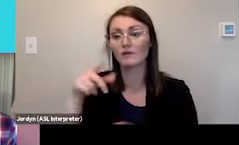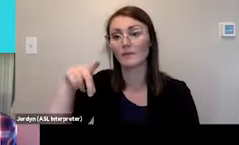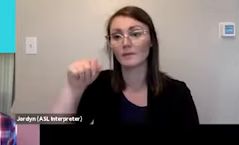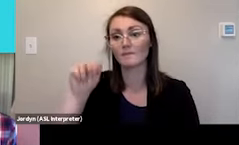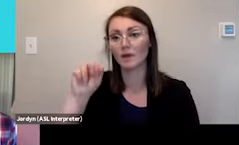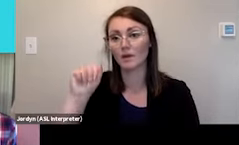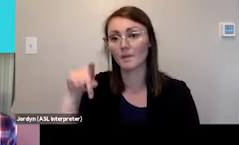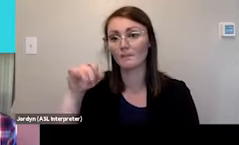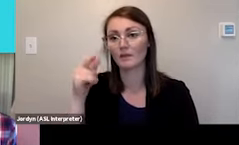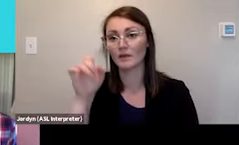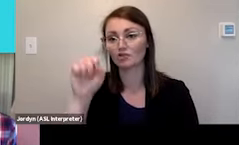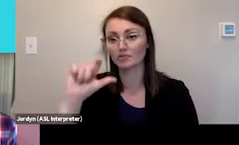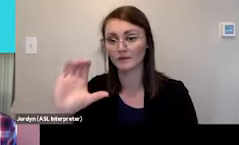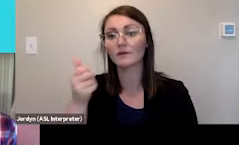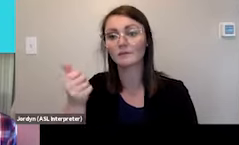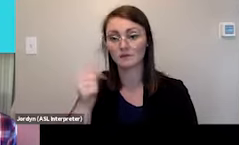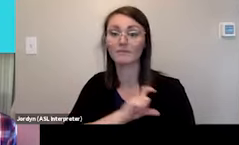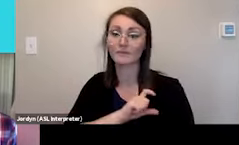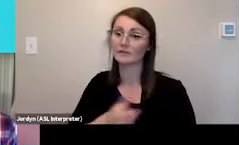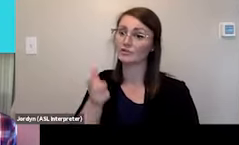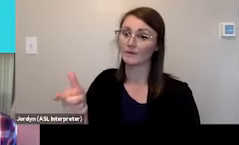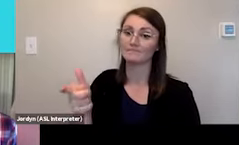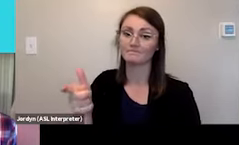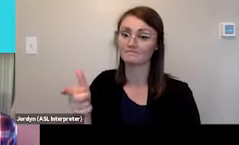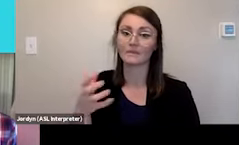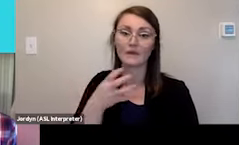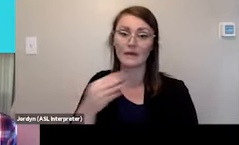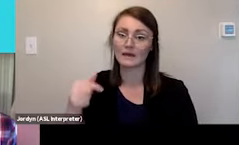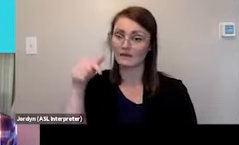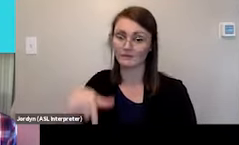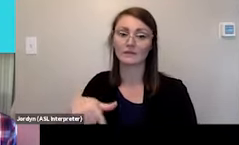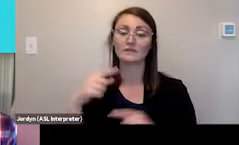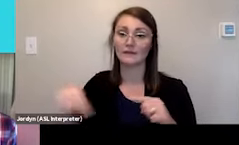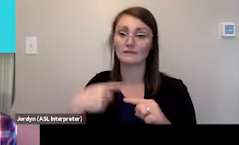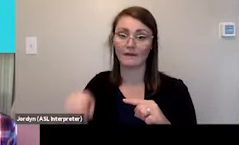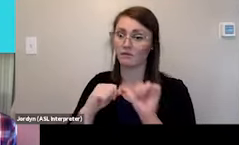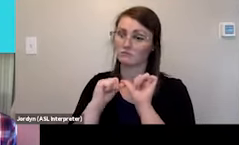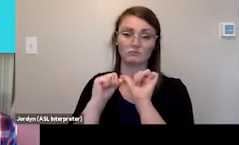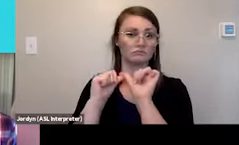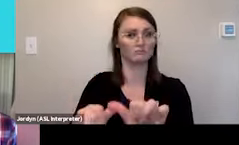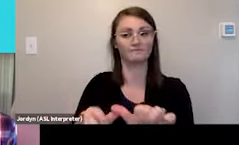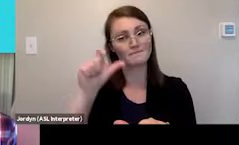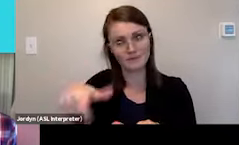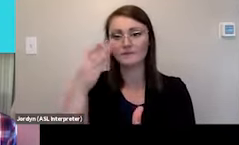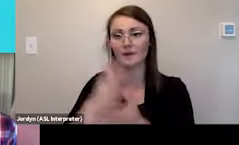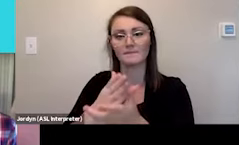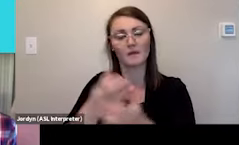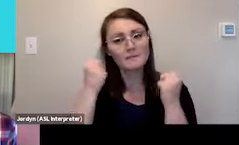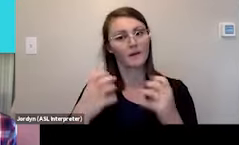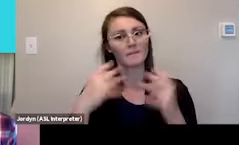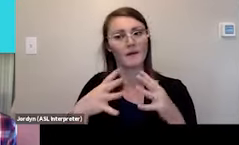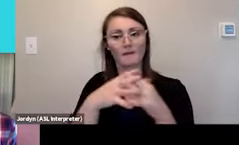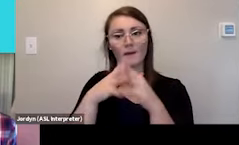also shot by the police. And this cycle continues. It must stop. Many Americans are waking up to it,